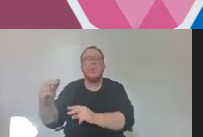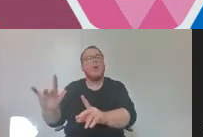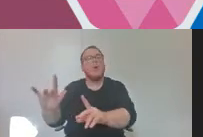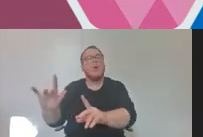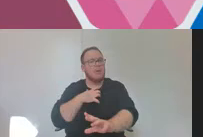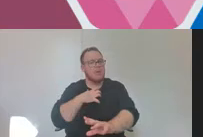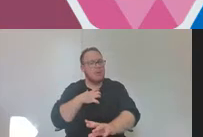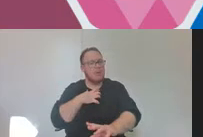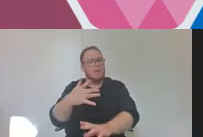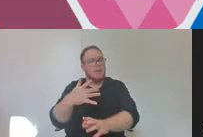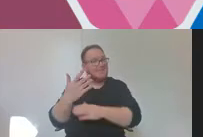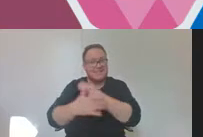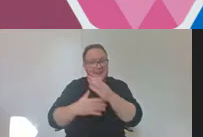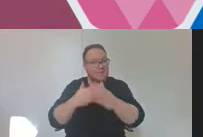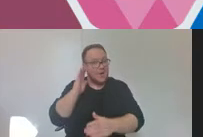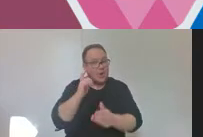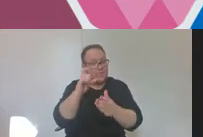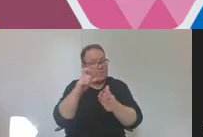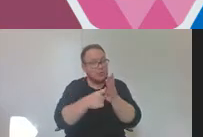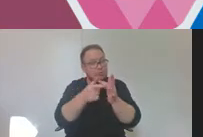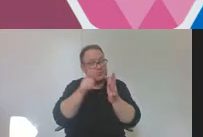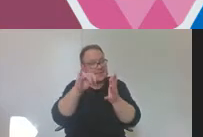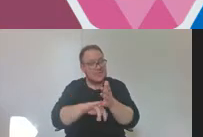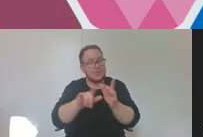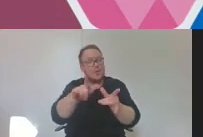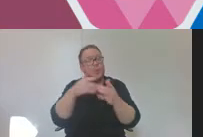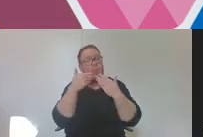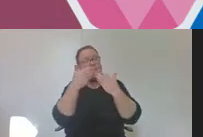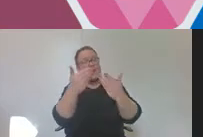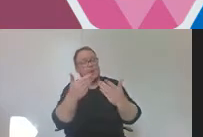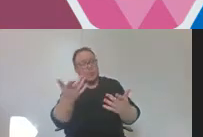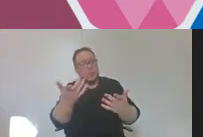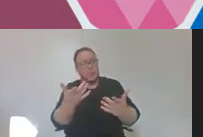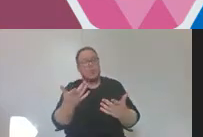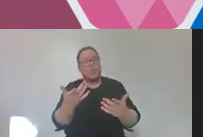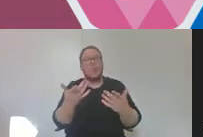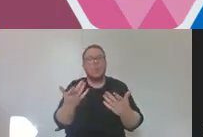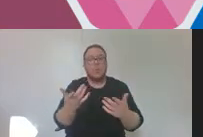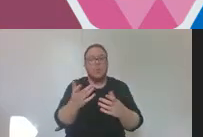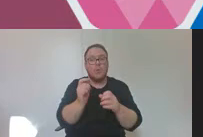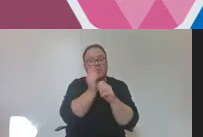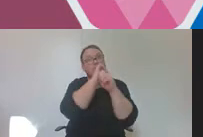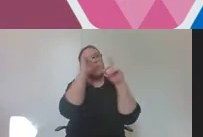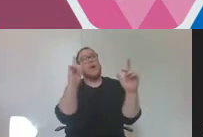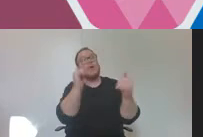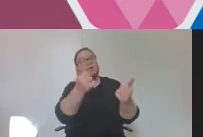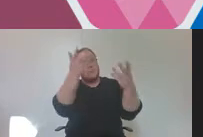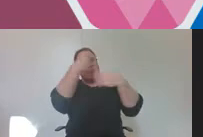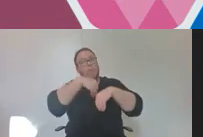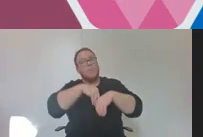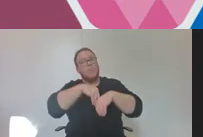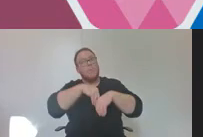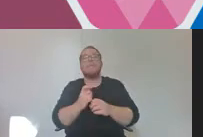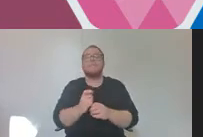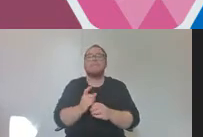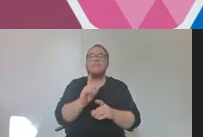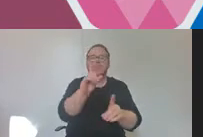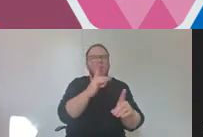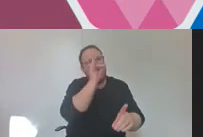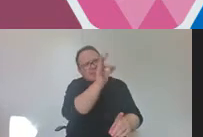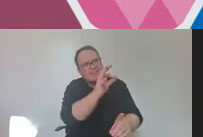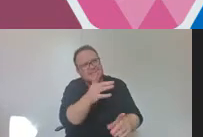So none of us were aware of it. So I think that there's an awareness situation there. But my question in relation to this is, how do I access